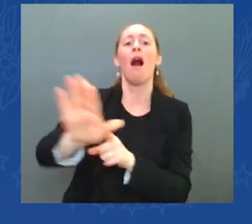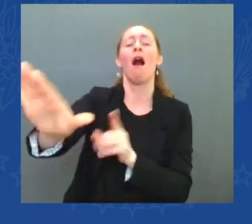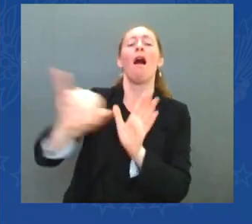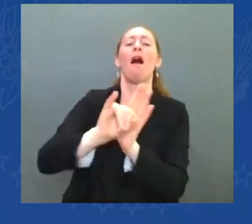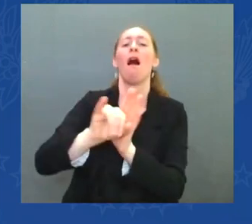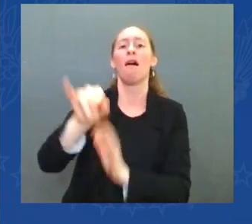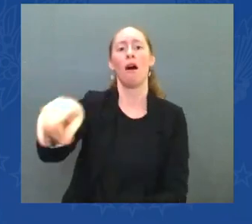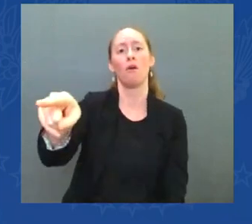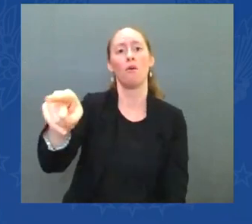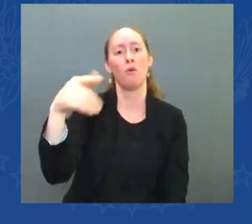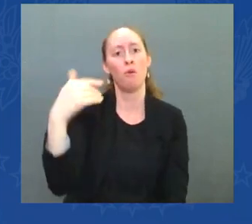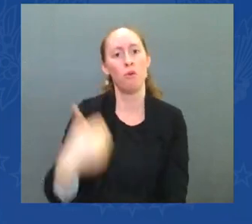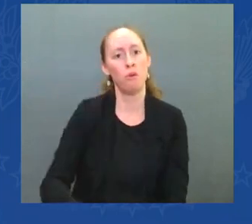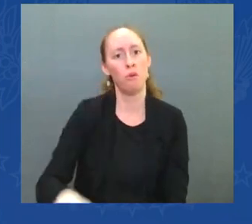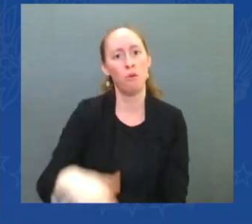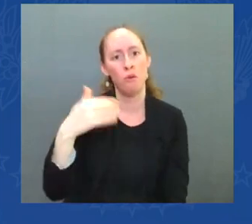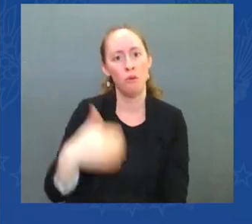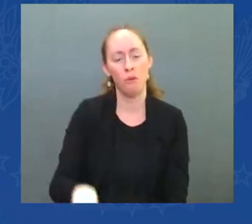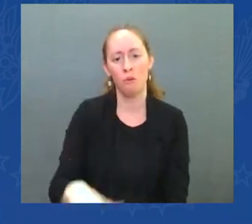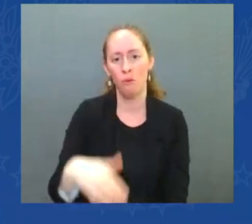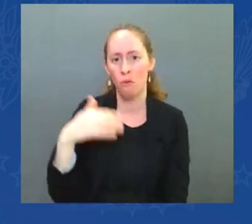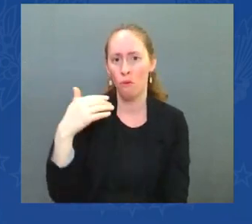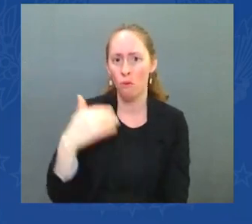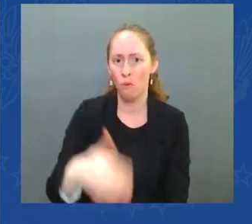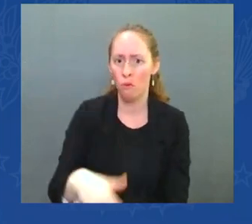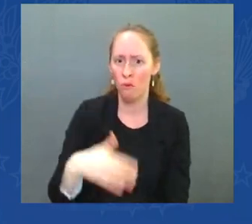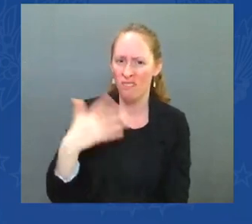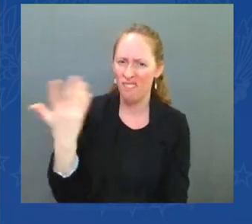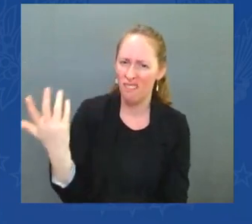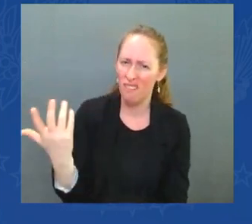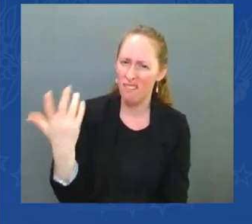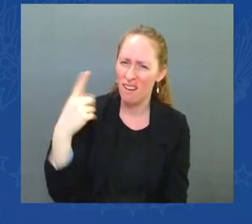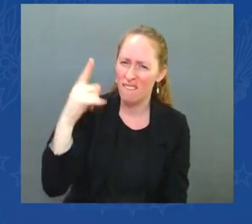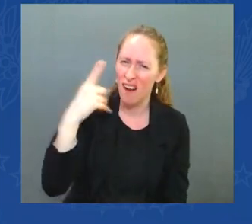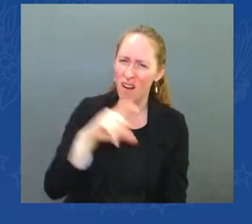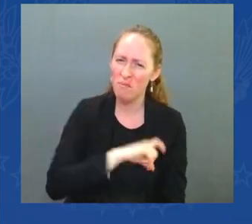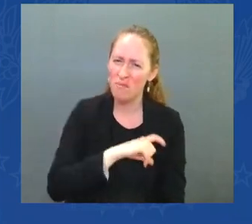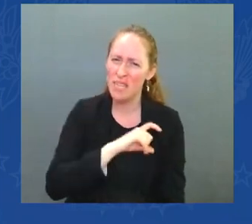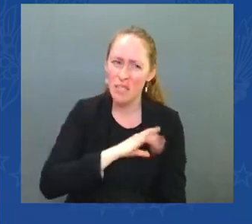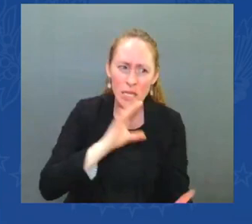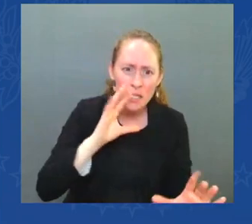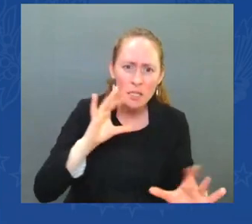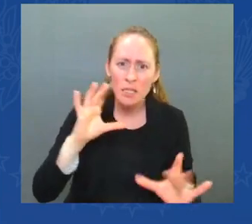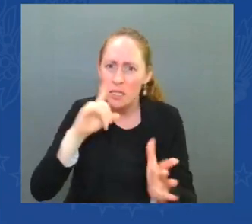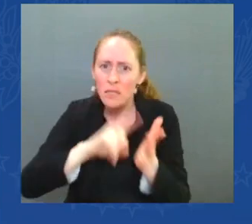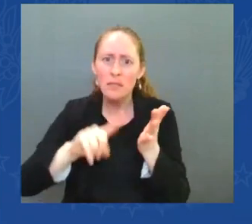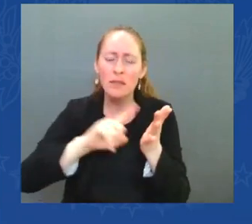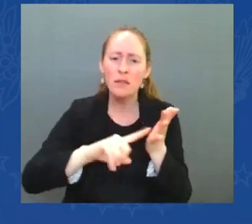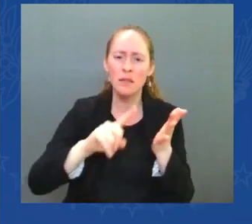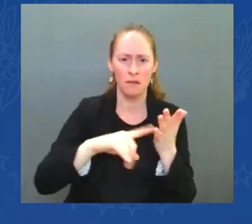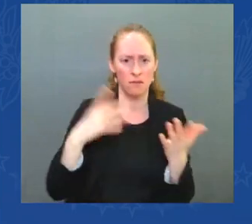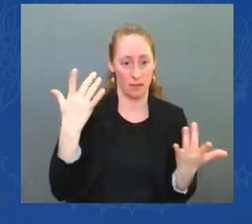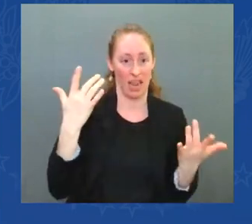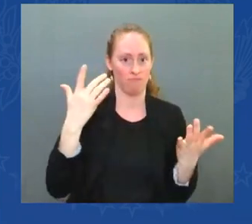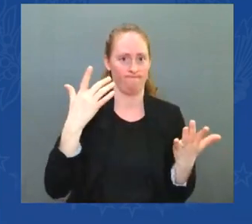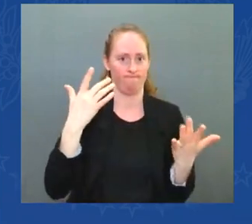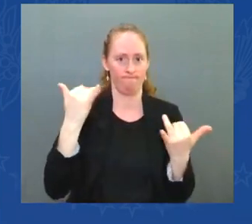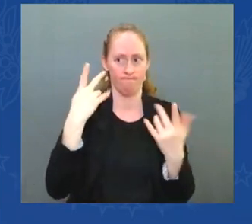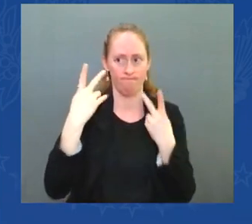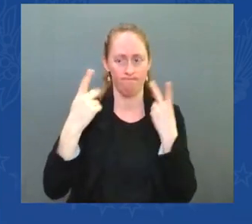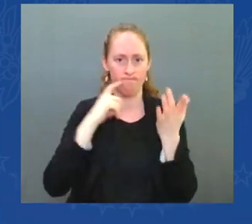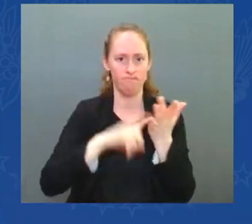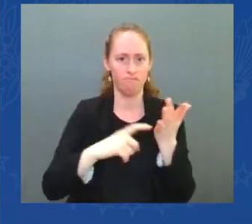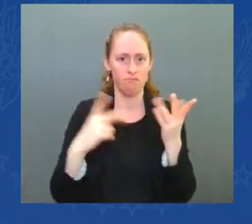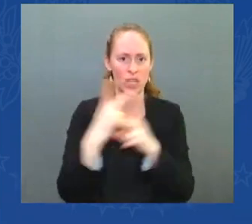country are increasingly finding ghost guns at crime scenes. And by the way, ghost guns can be, quote, rifles, essentially